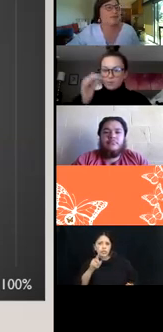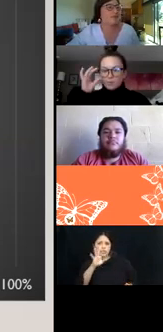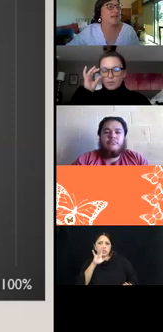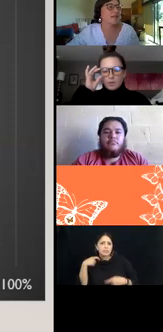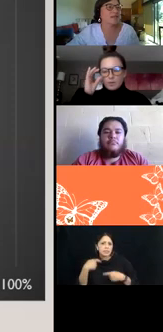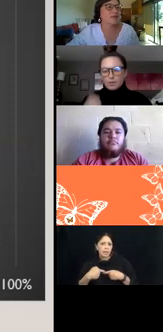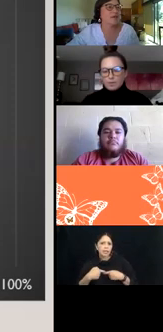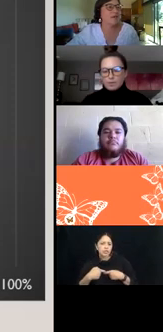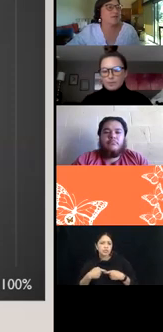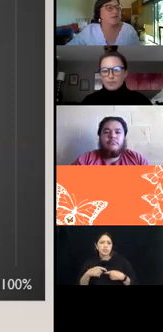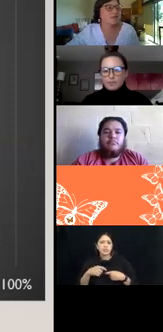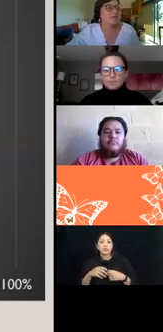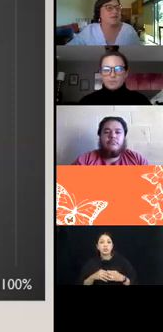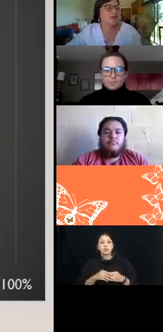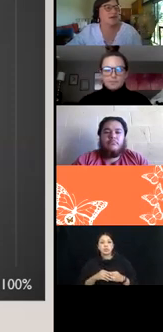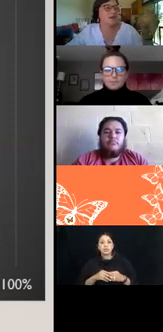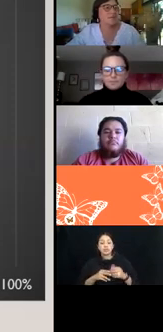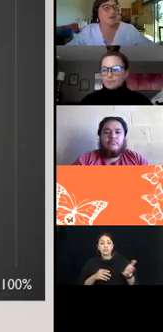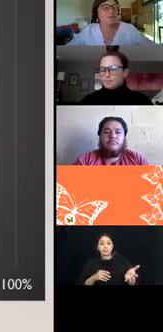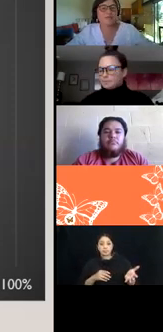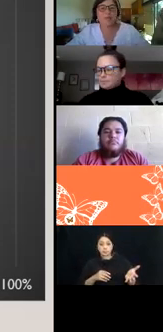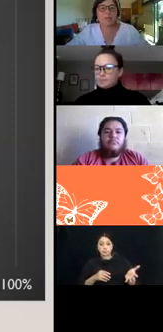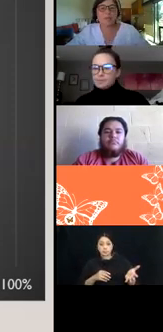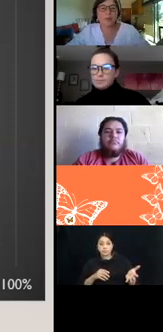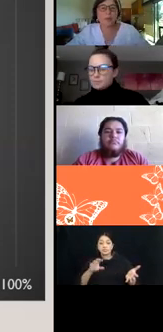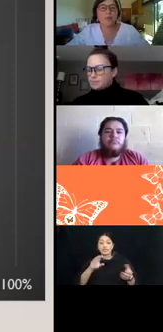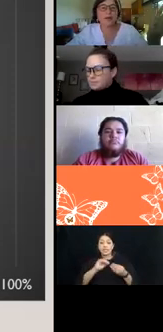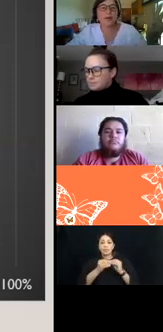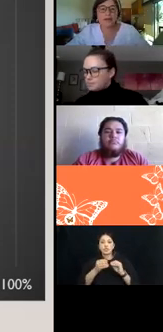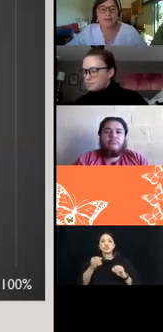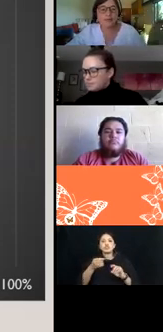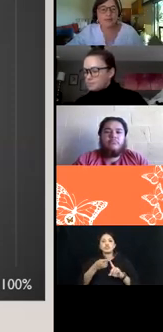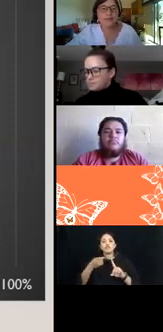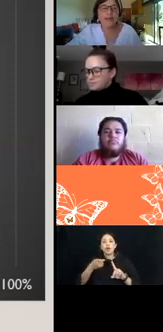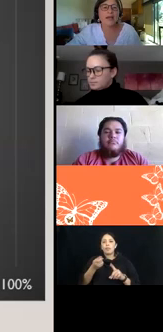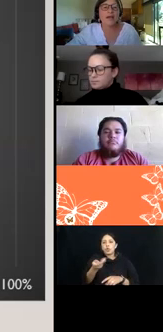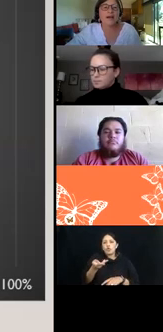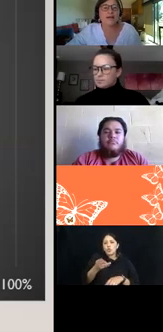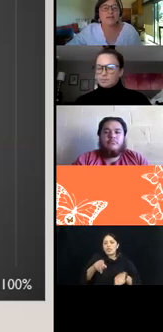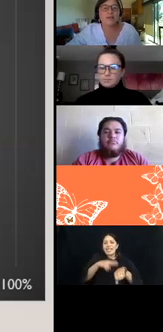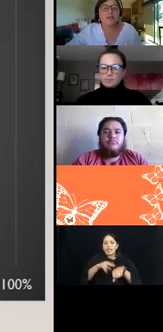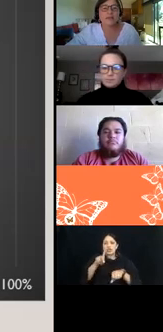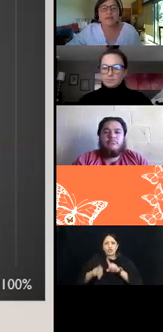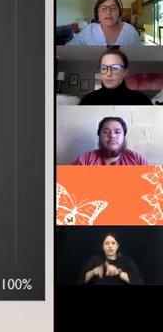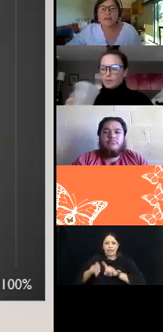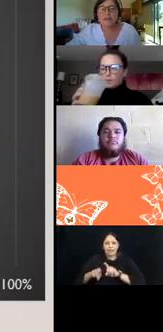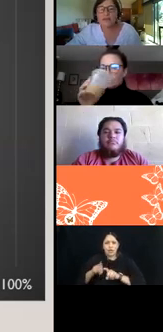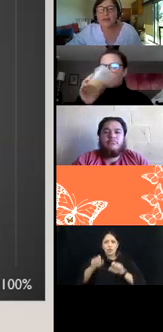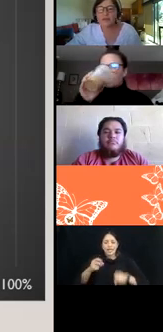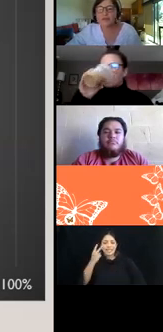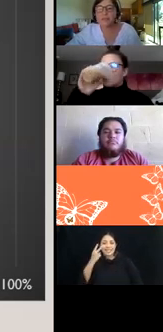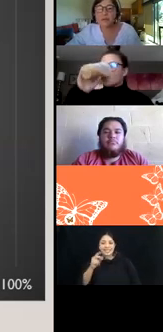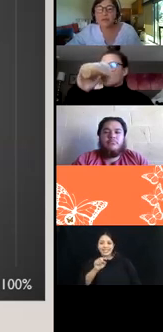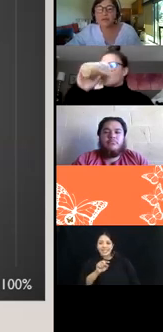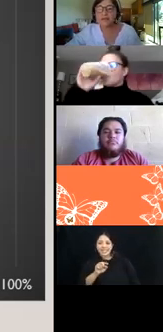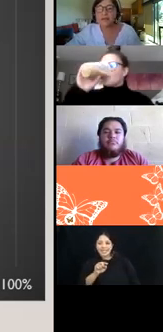considered Latino. So this is the numbers from the Pew National Survey. So you can see here that